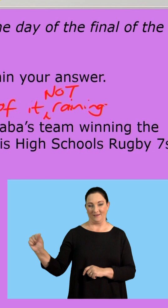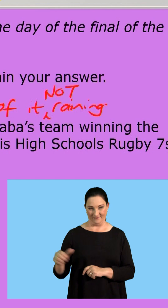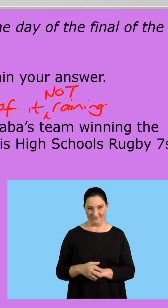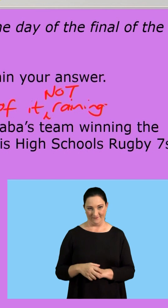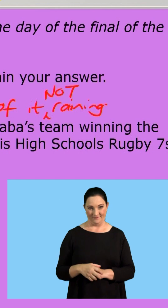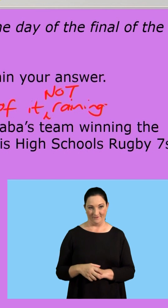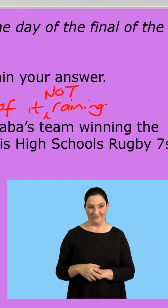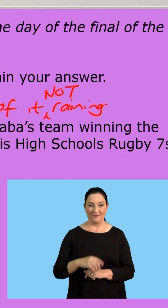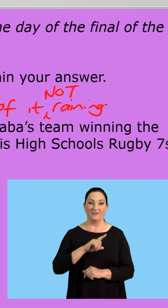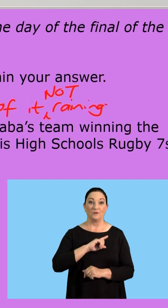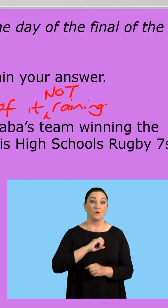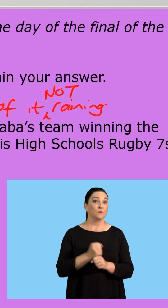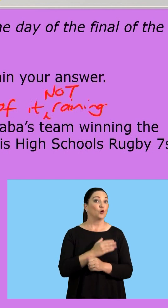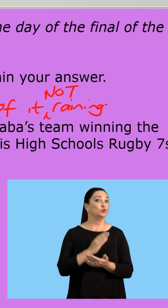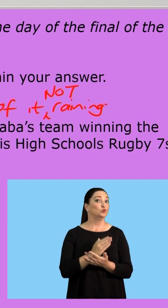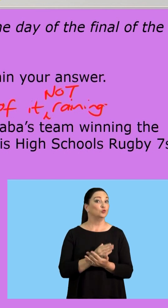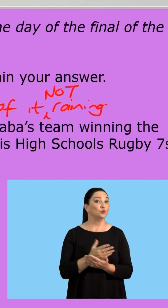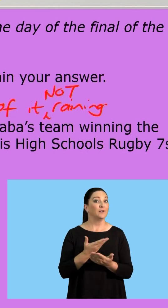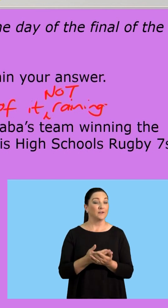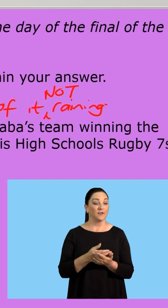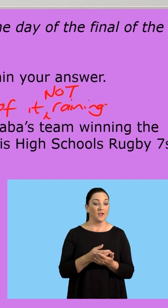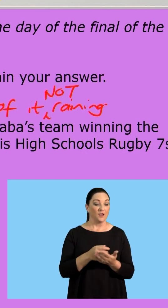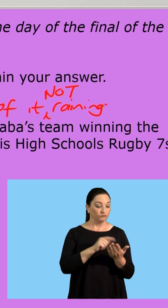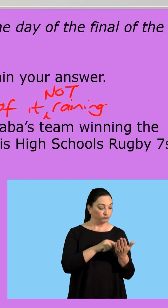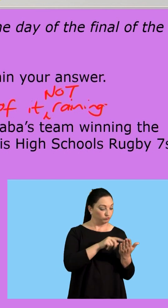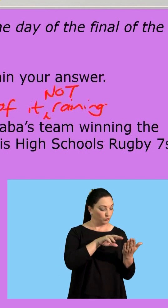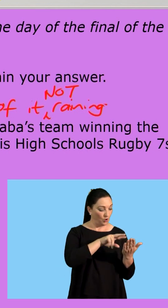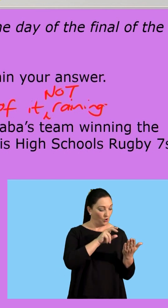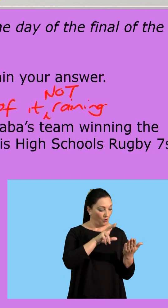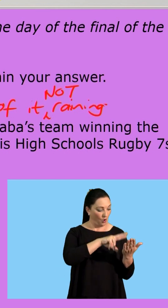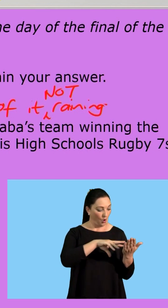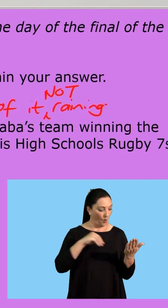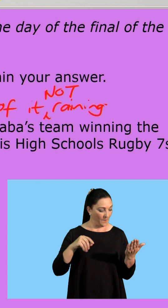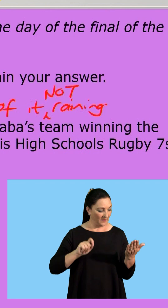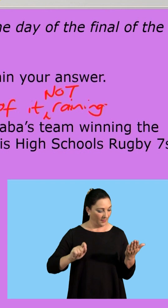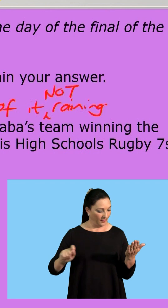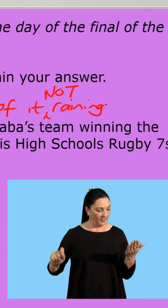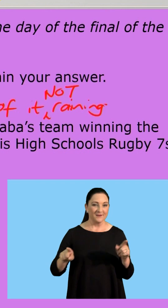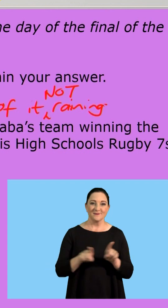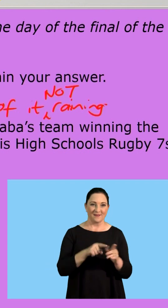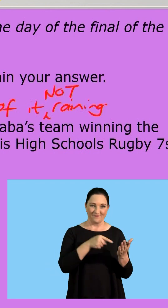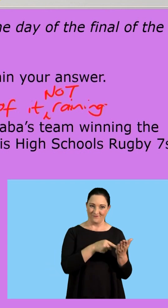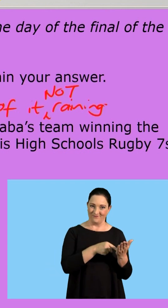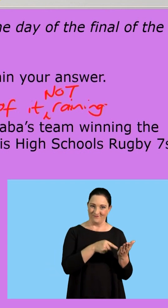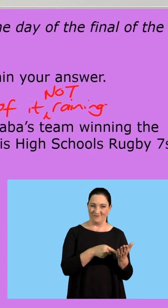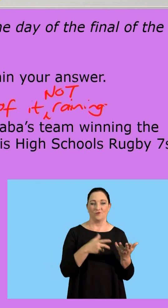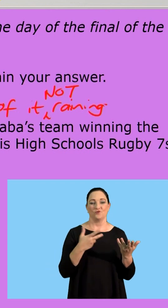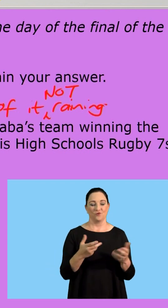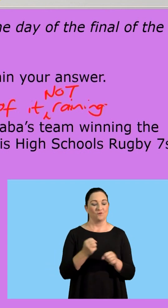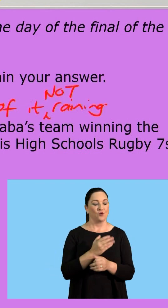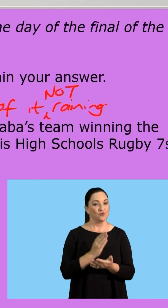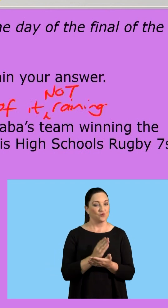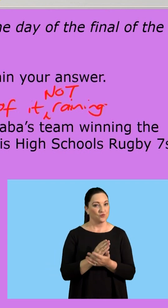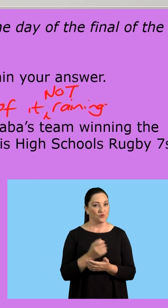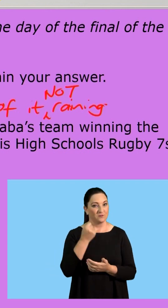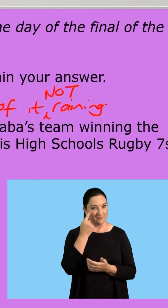66666 all the way. So make sure that you copy this correctly. Sometimes we'll also say round it to 1 decimal, to 2 decimal, depending on what